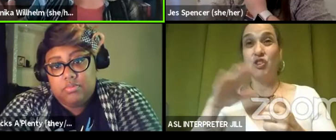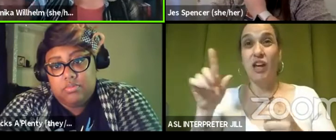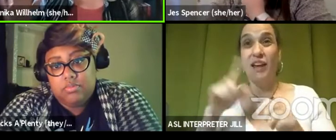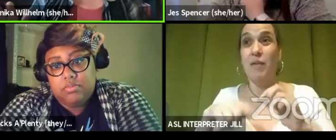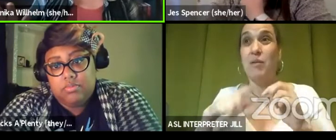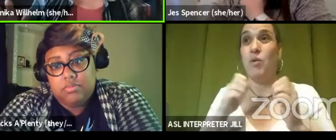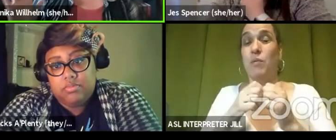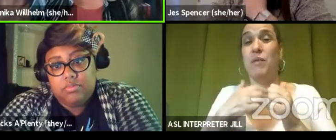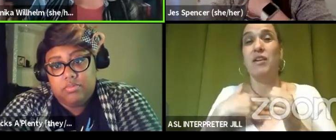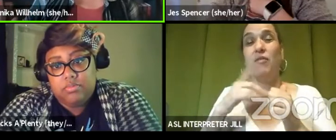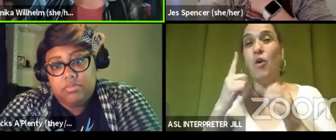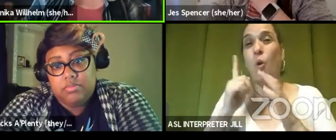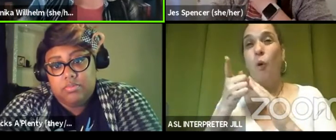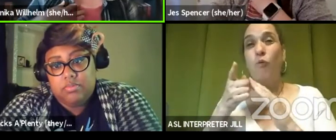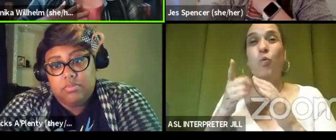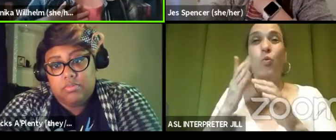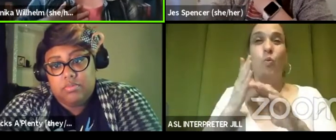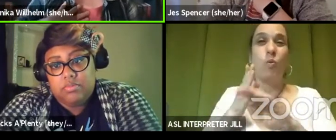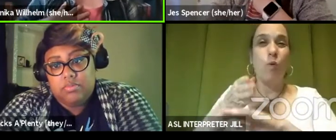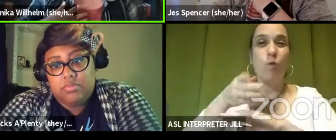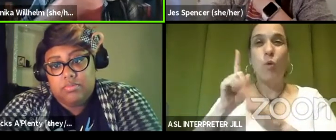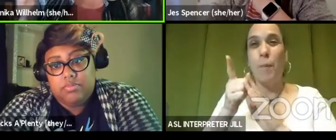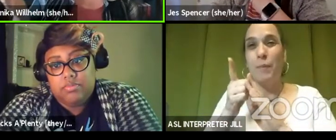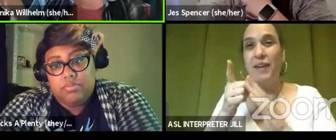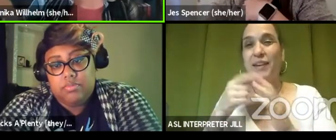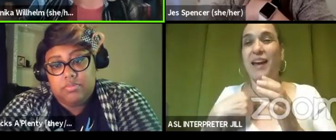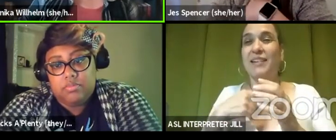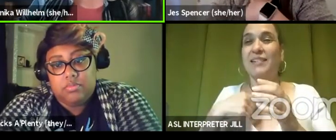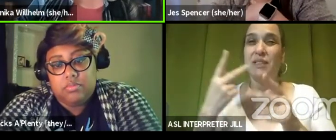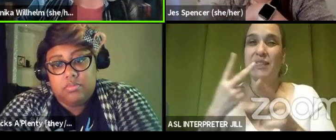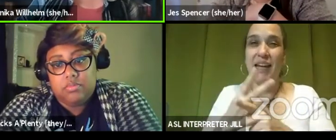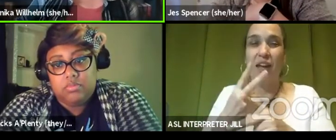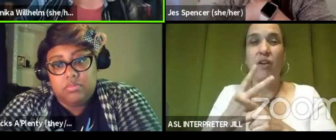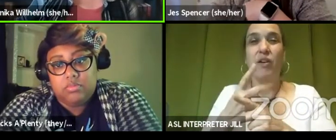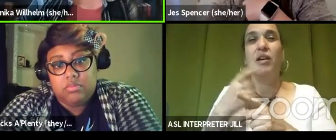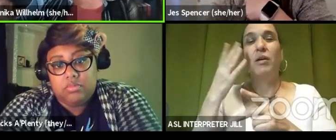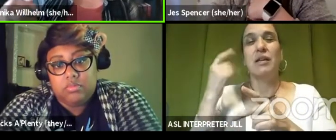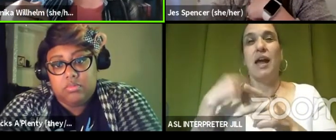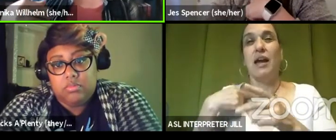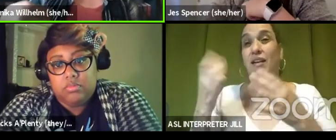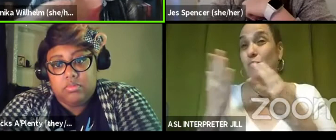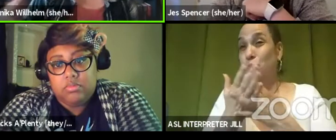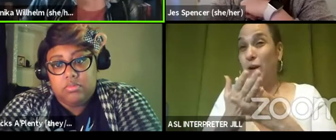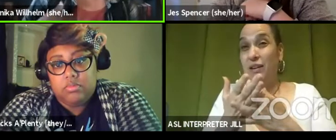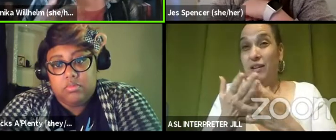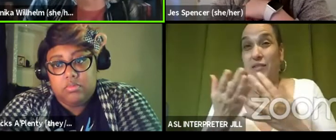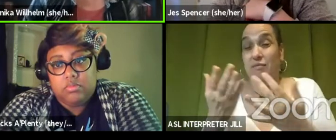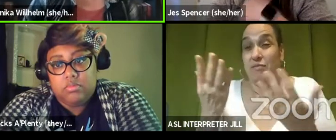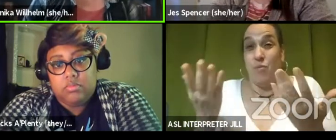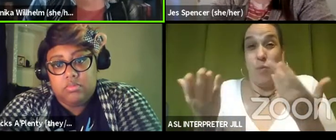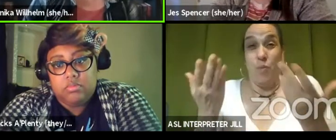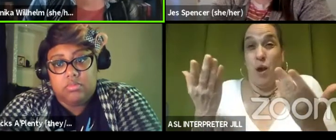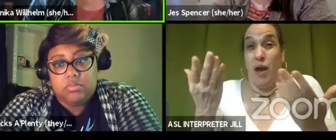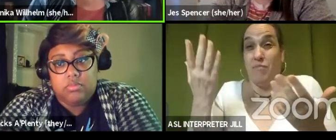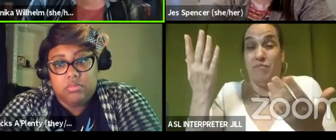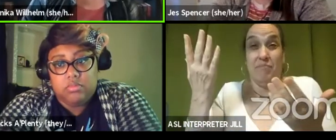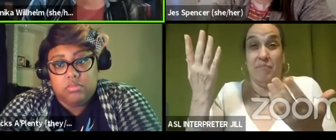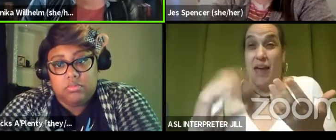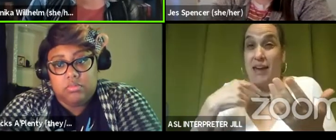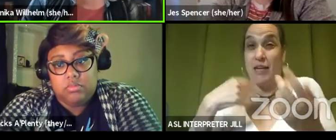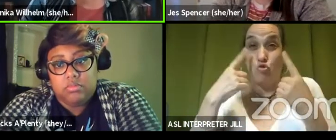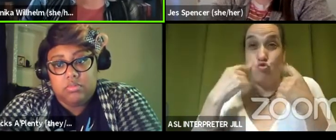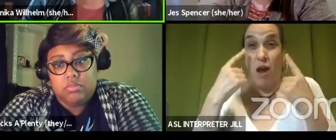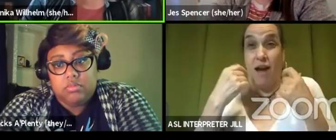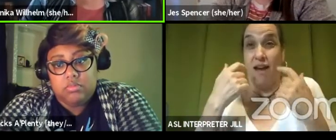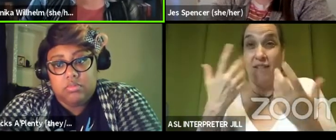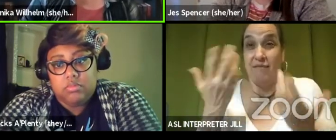please come and take him and take care of him so I can have a break, so I can probably literally just go cry in a corner, that there were people there who were ready to go. But it